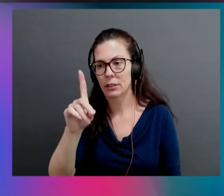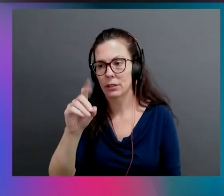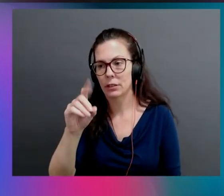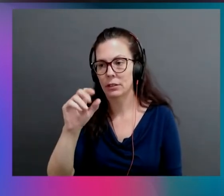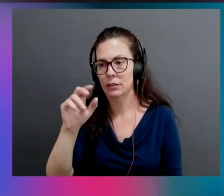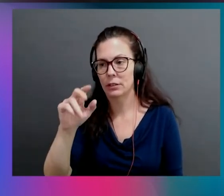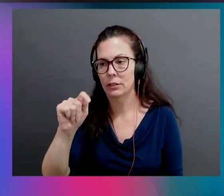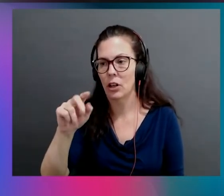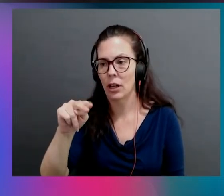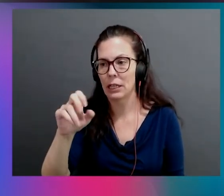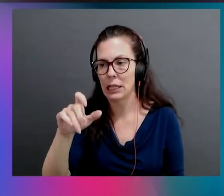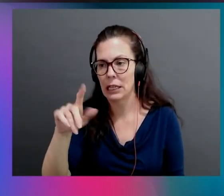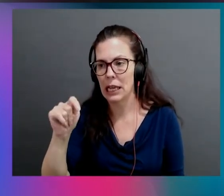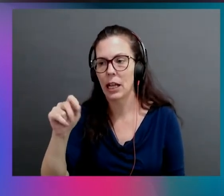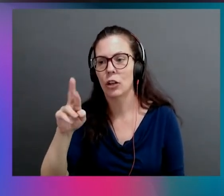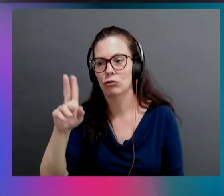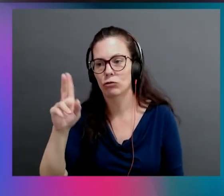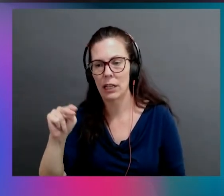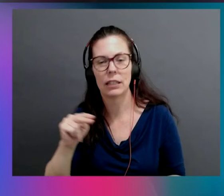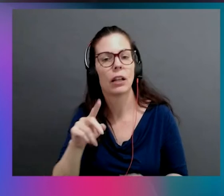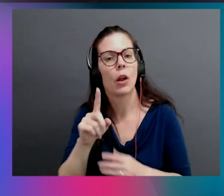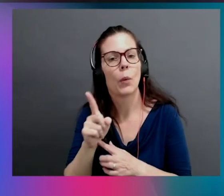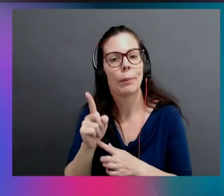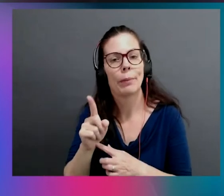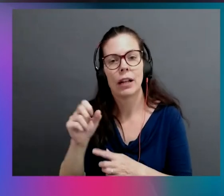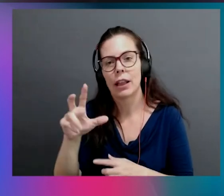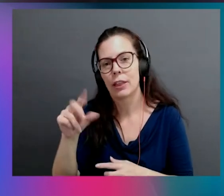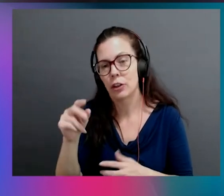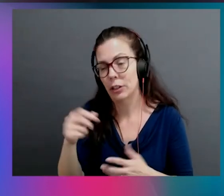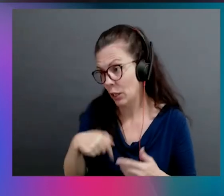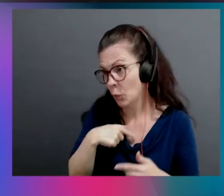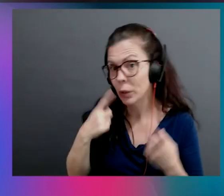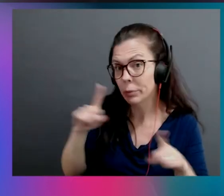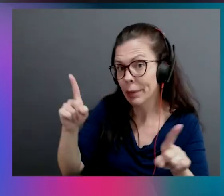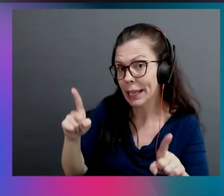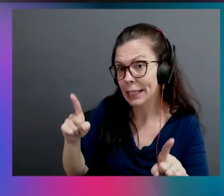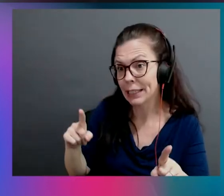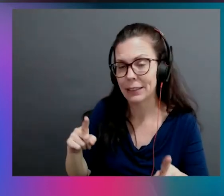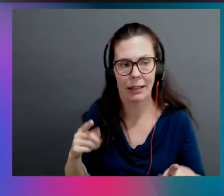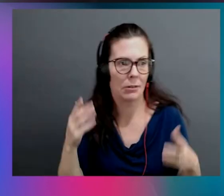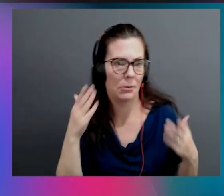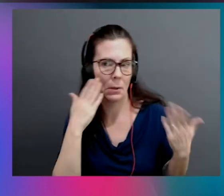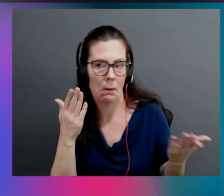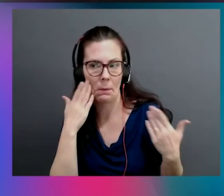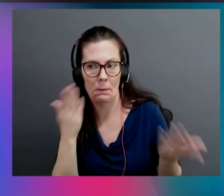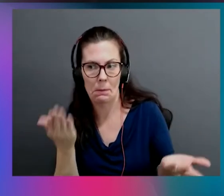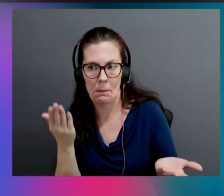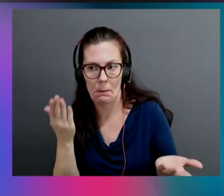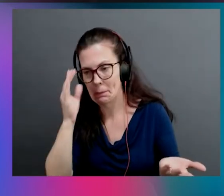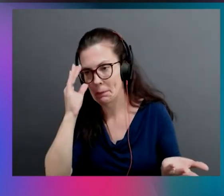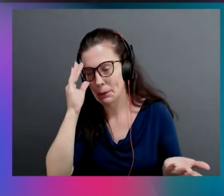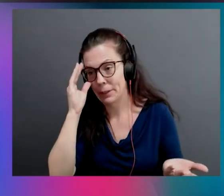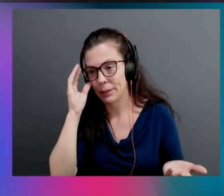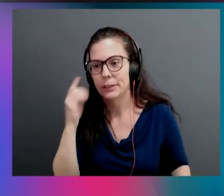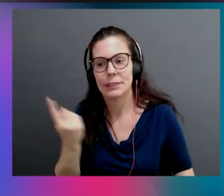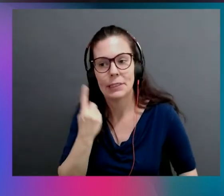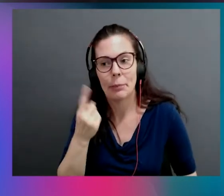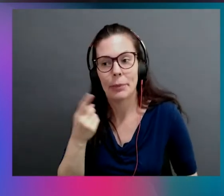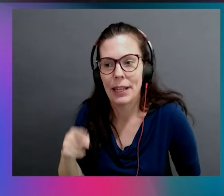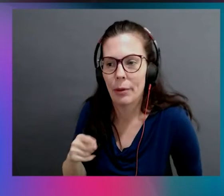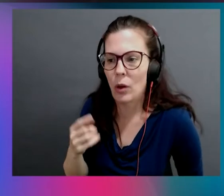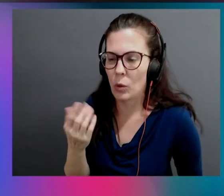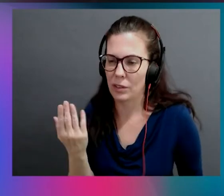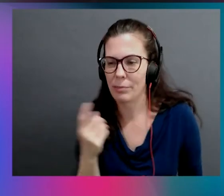minute 30. Minute 30. Will we make it? Will we make it? Well, something didn't happen,